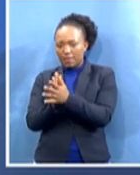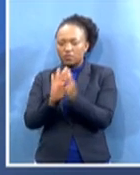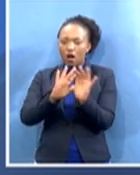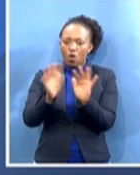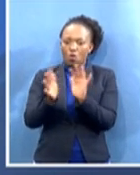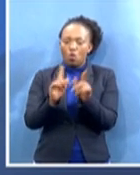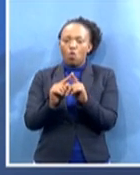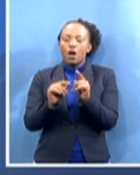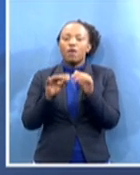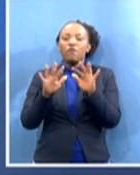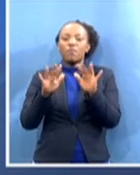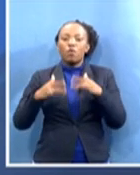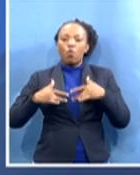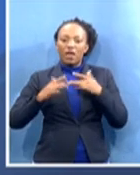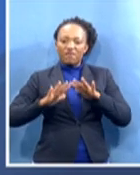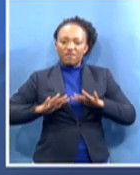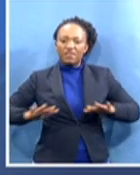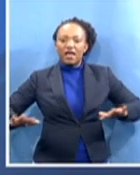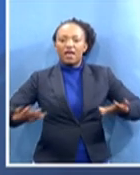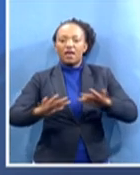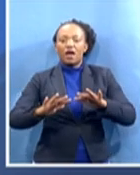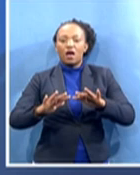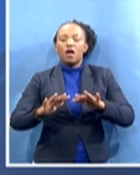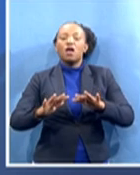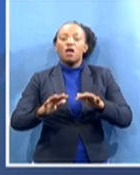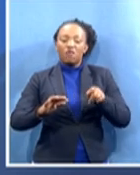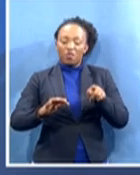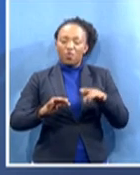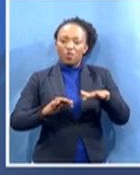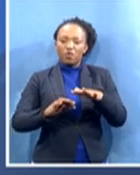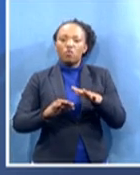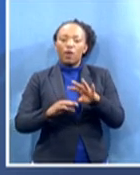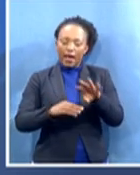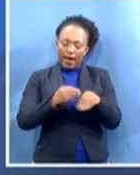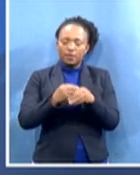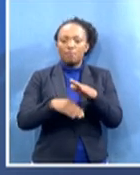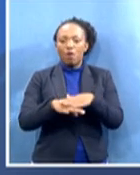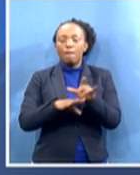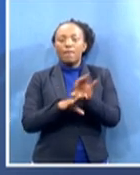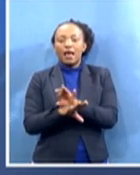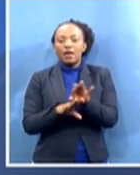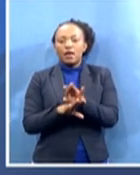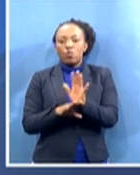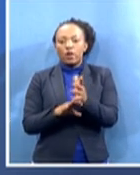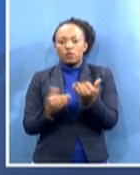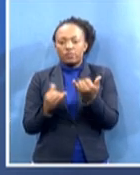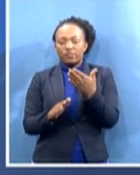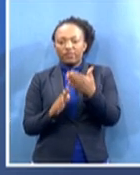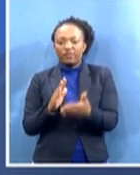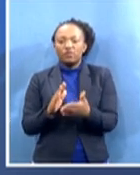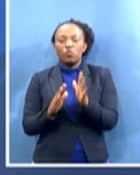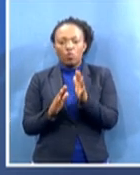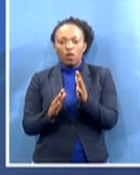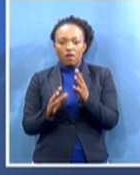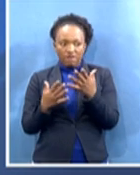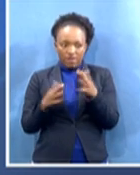And I think today we're gonna have a good plan at the end of the day so we can give you right answer in the coming step, what the government will